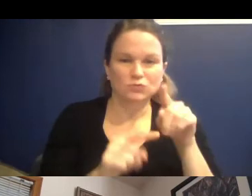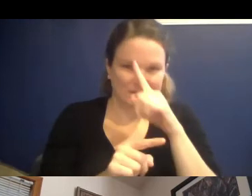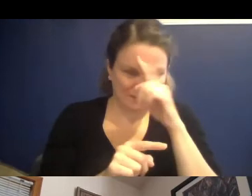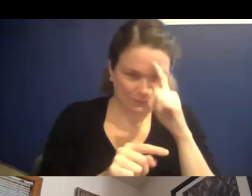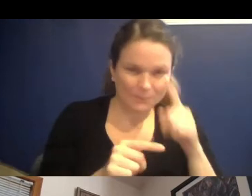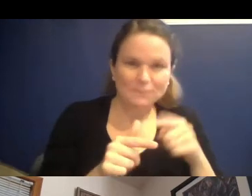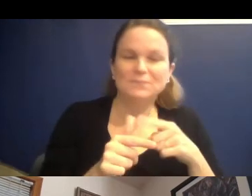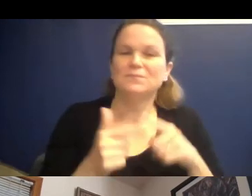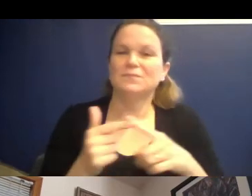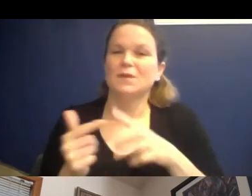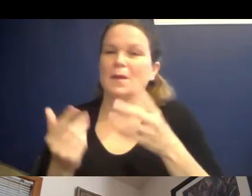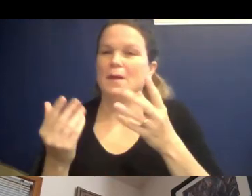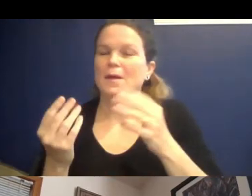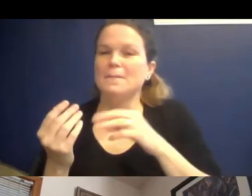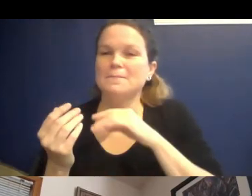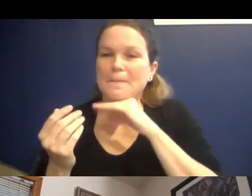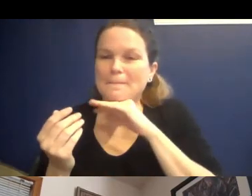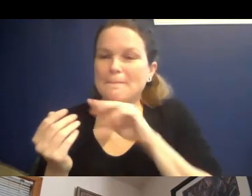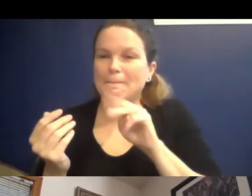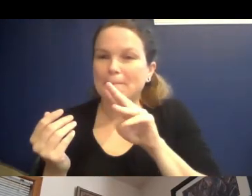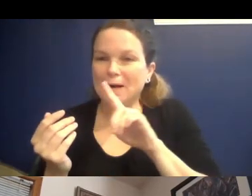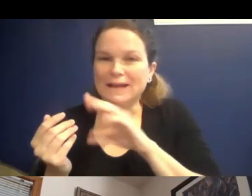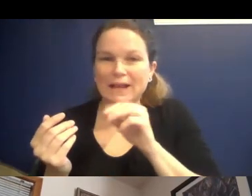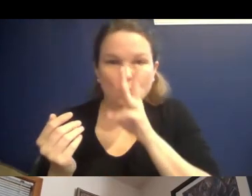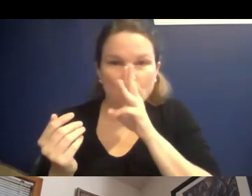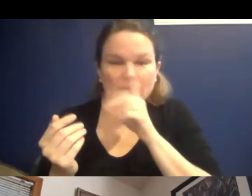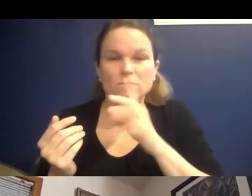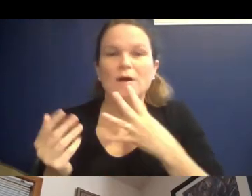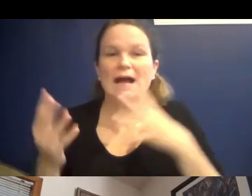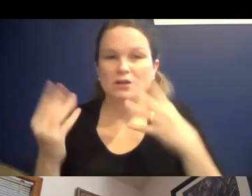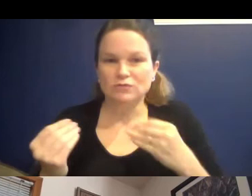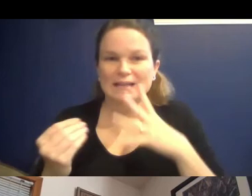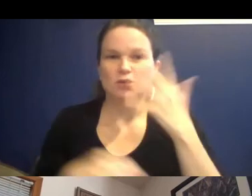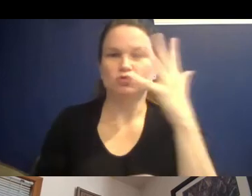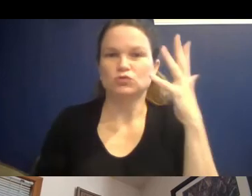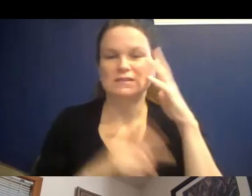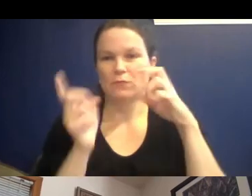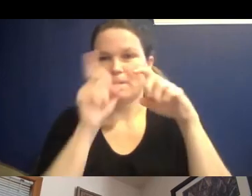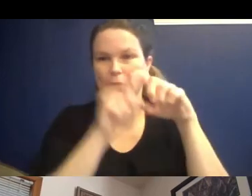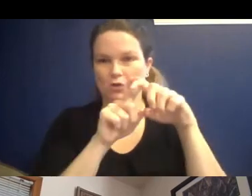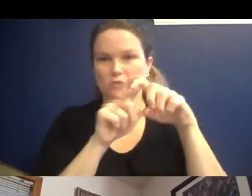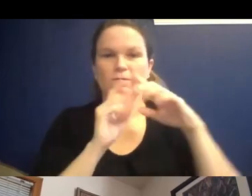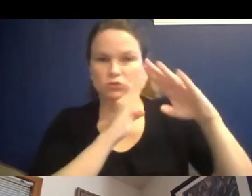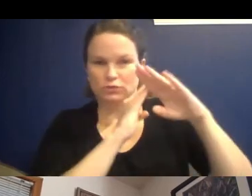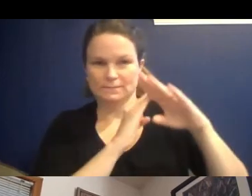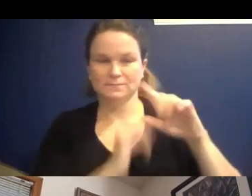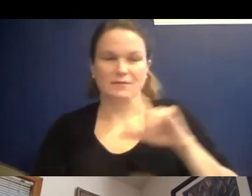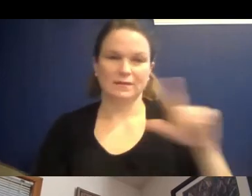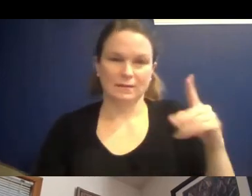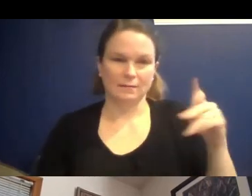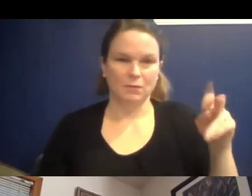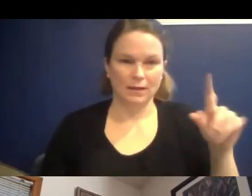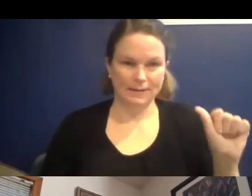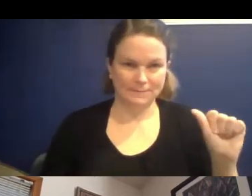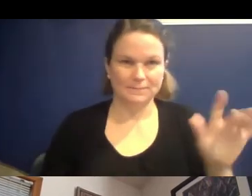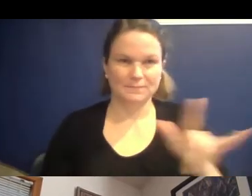hydrated, and trees for perching and shade. So on the left is Clarkia. On the middle